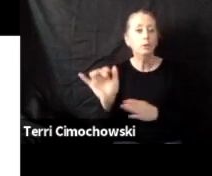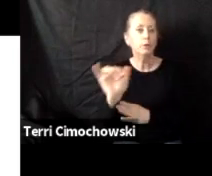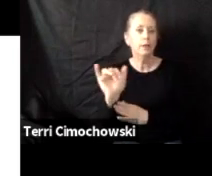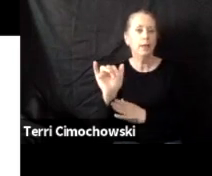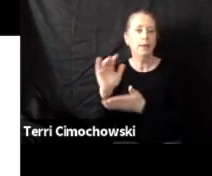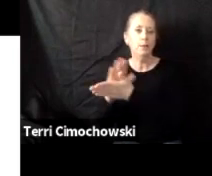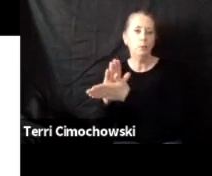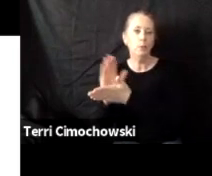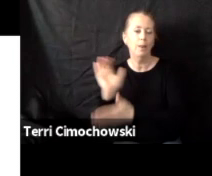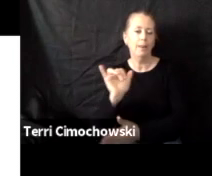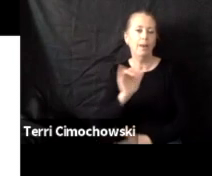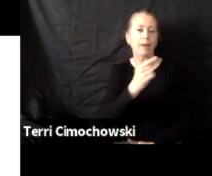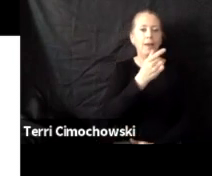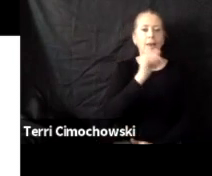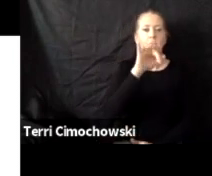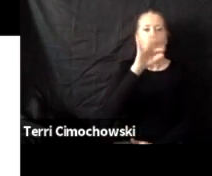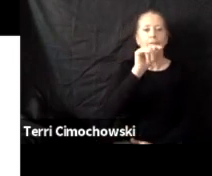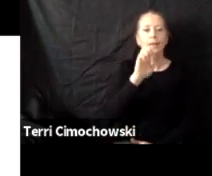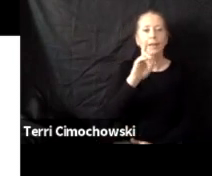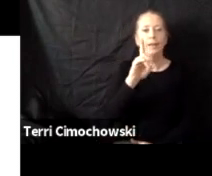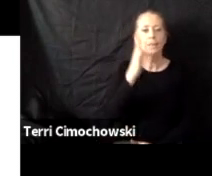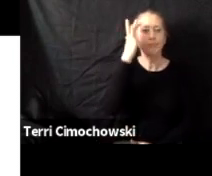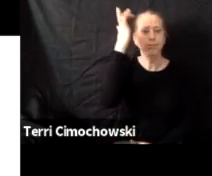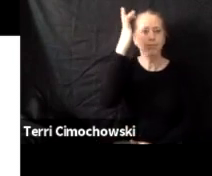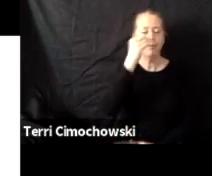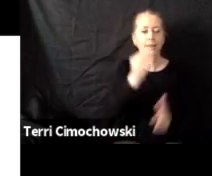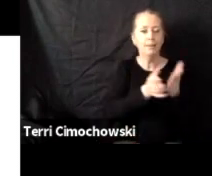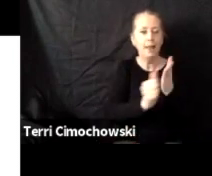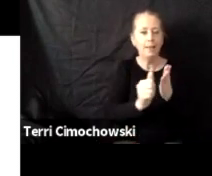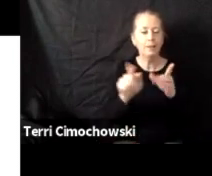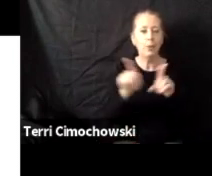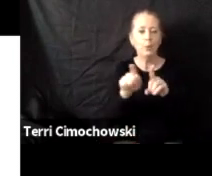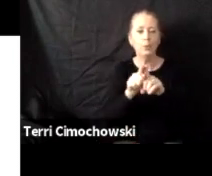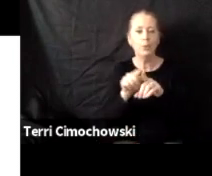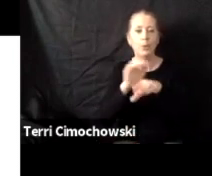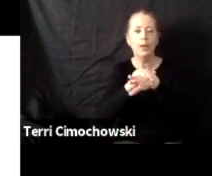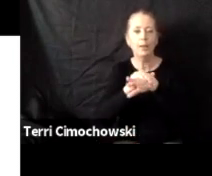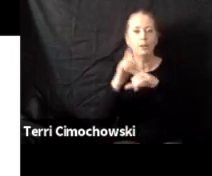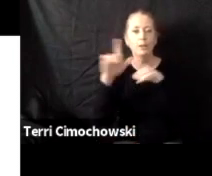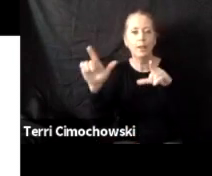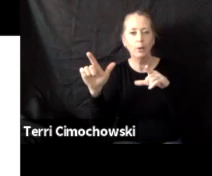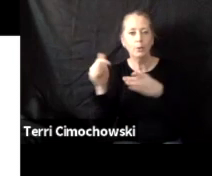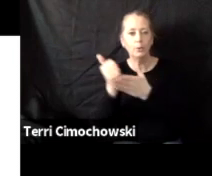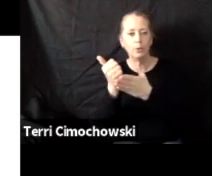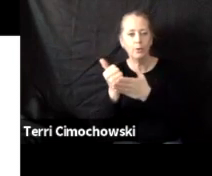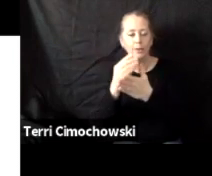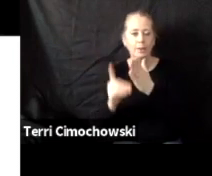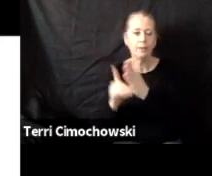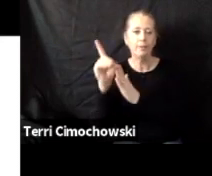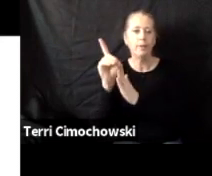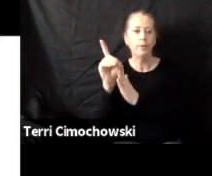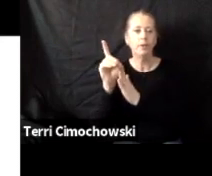and talented development services. It would also be our English language services and development. And then it